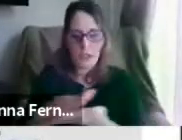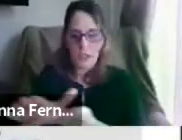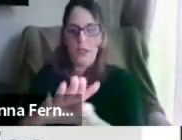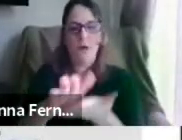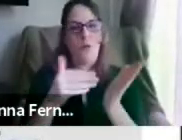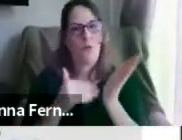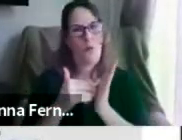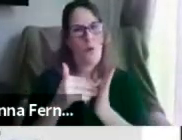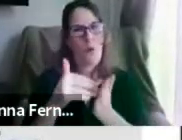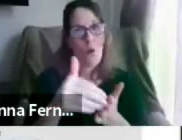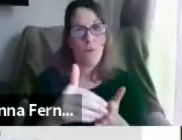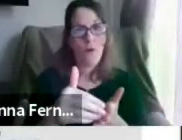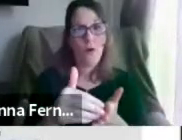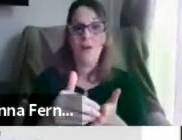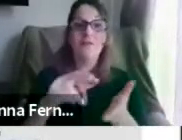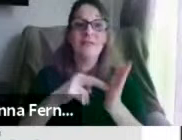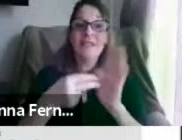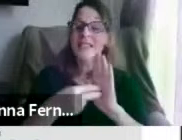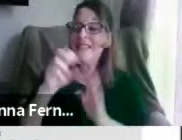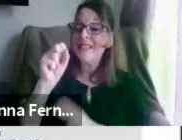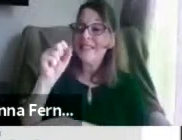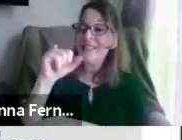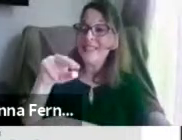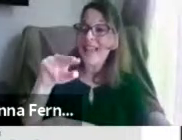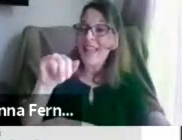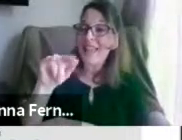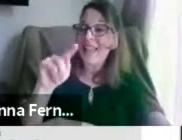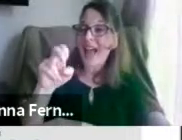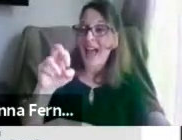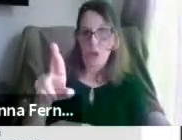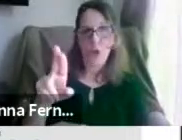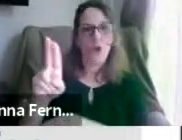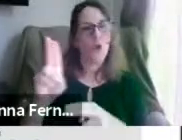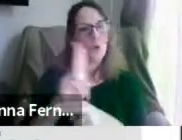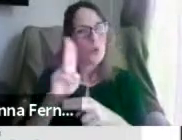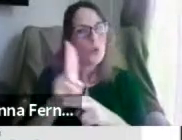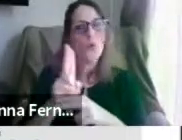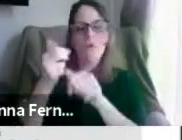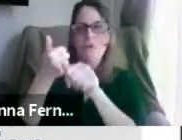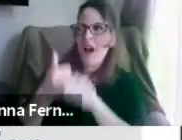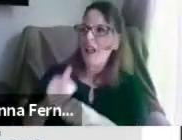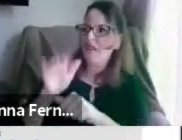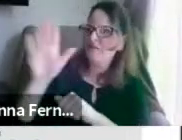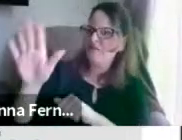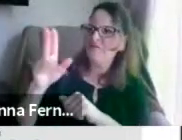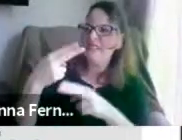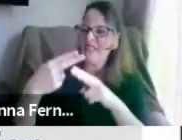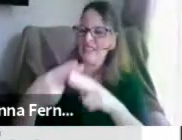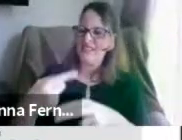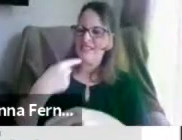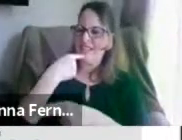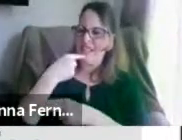And speaking of sanitizers, use only EPA or the Environmental Protection Agency's